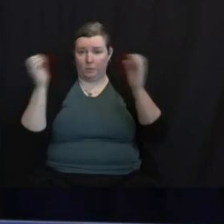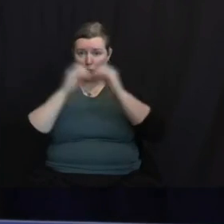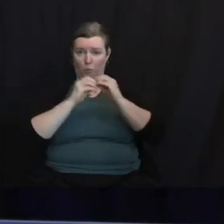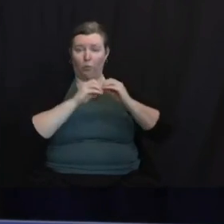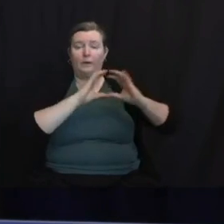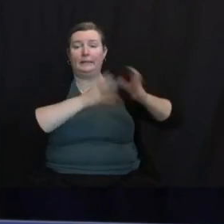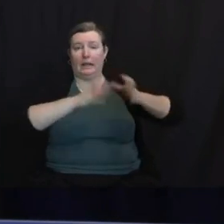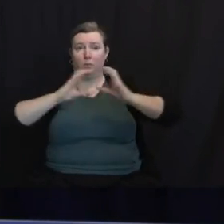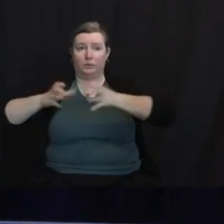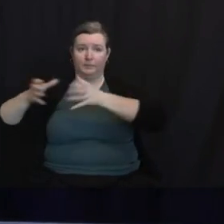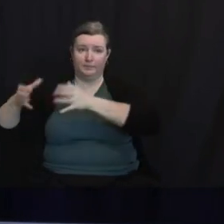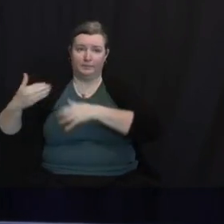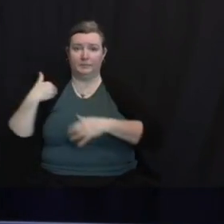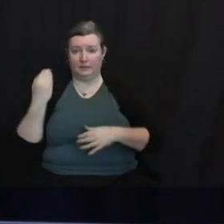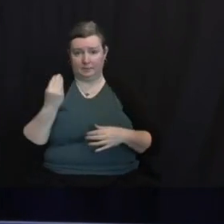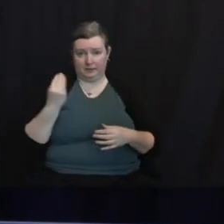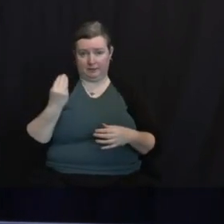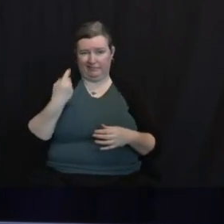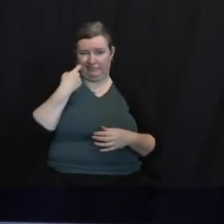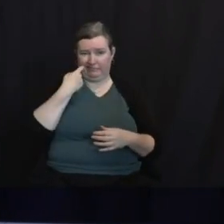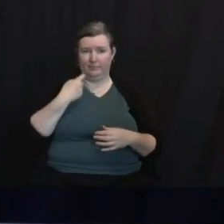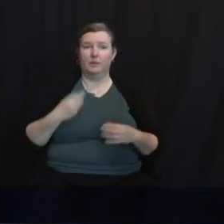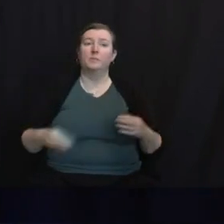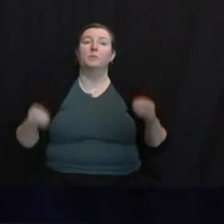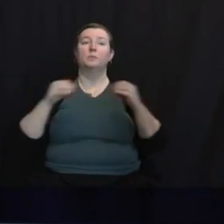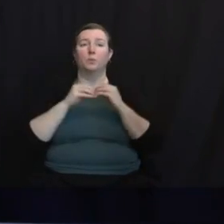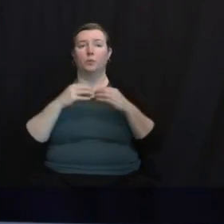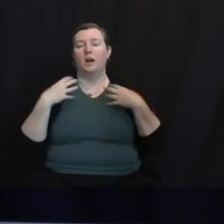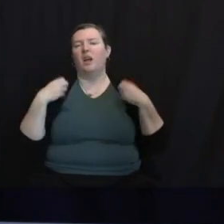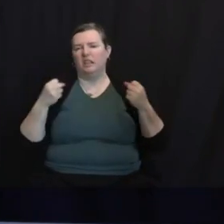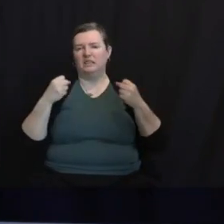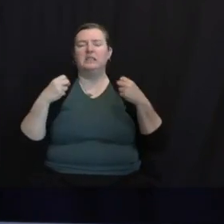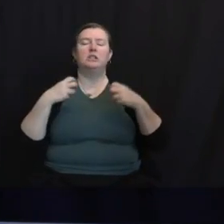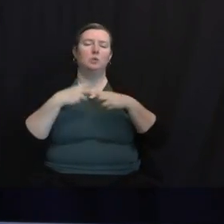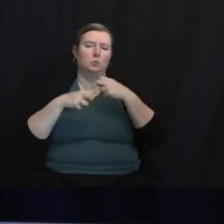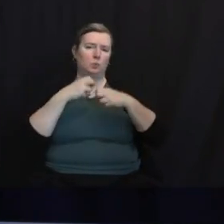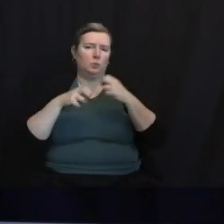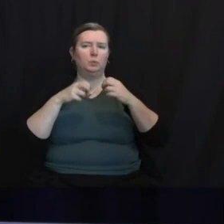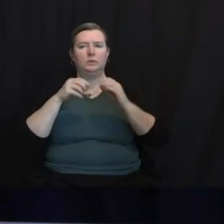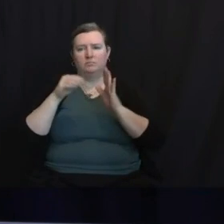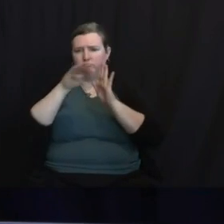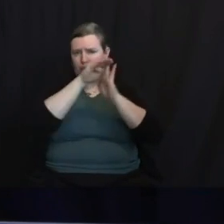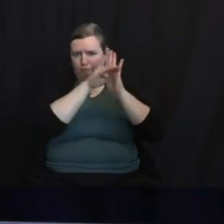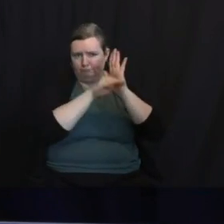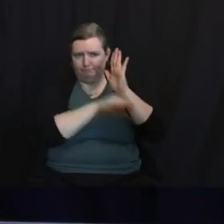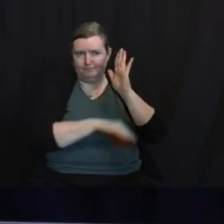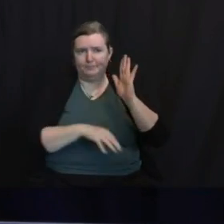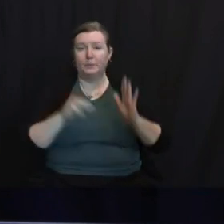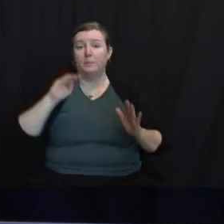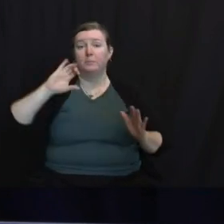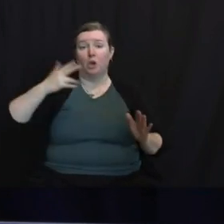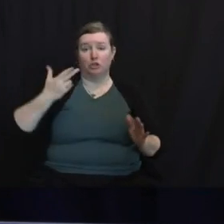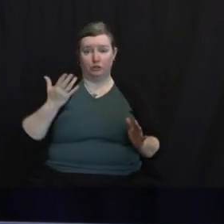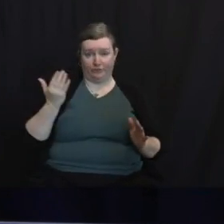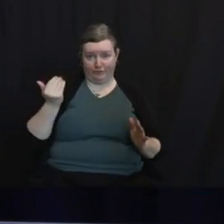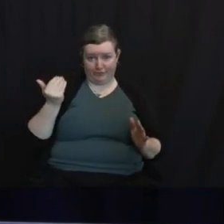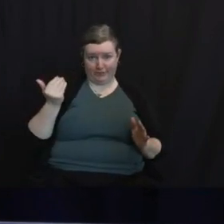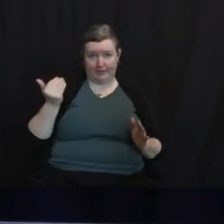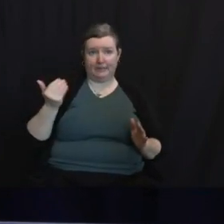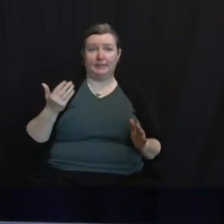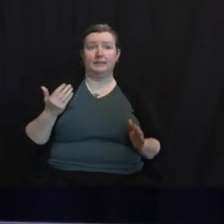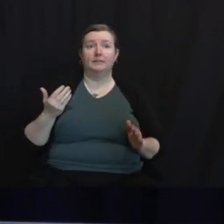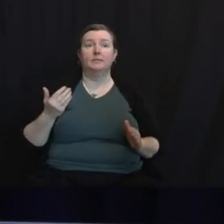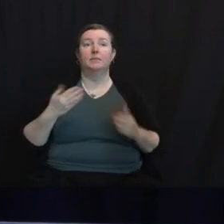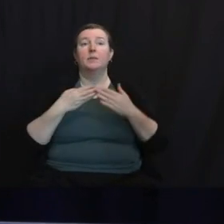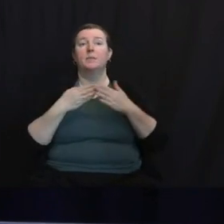and expanded medical conditions. As of March 15th, those newly eligible include public and local transportation